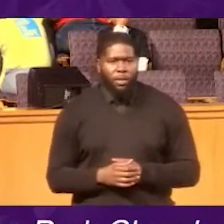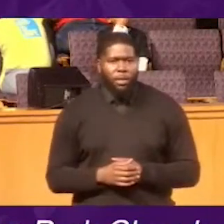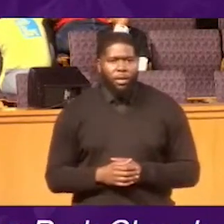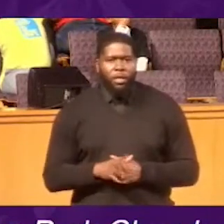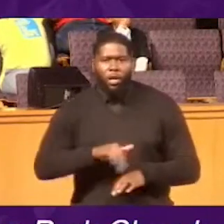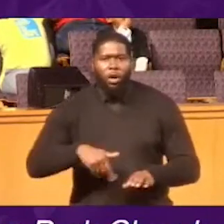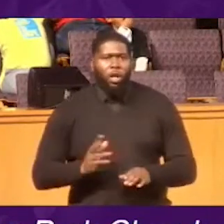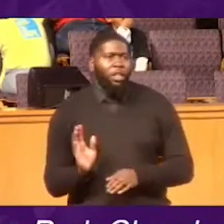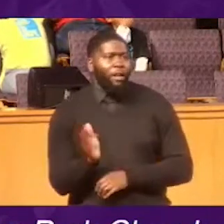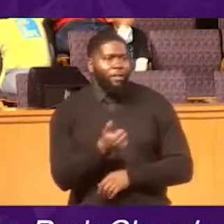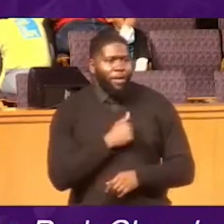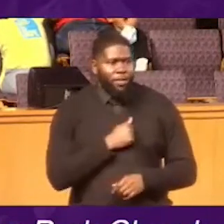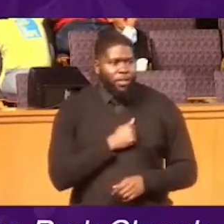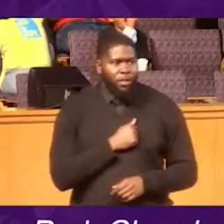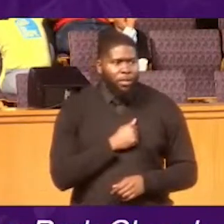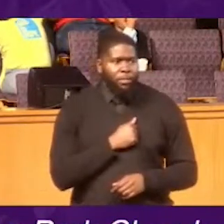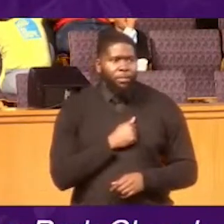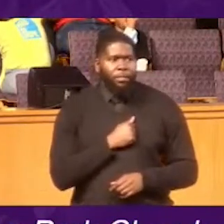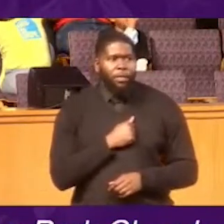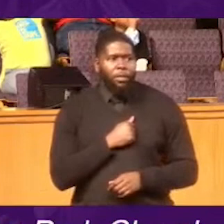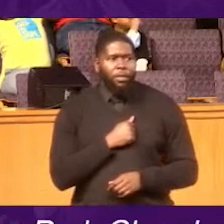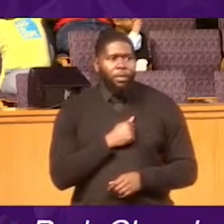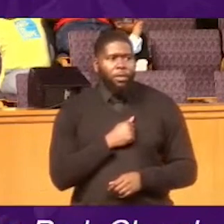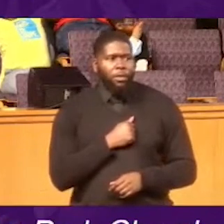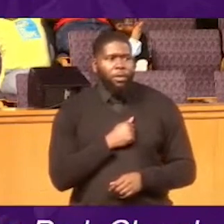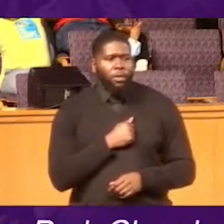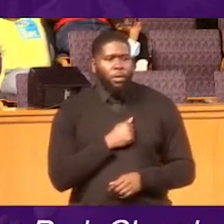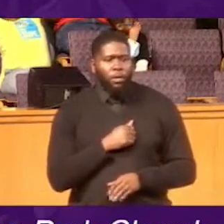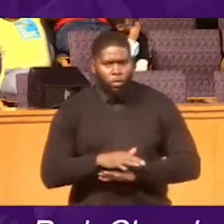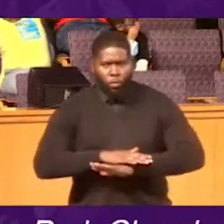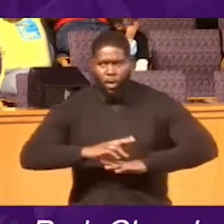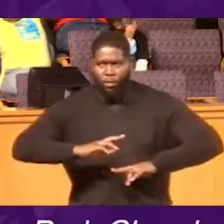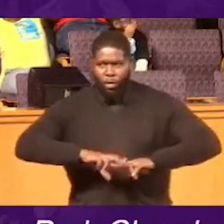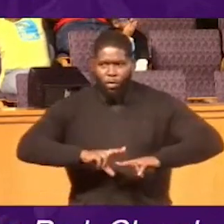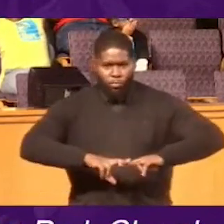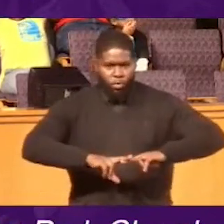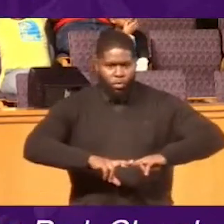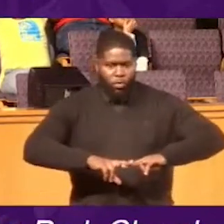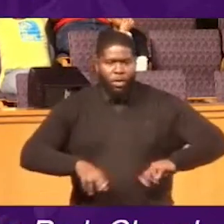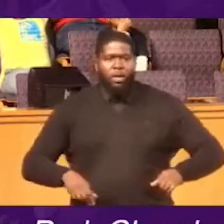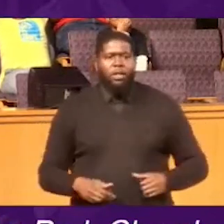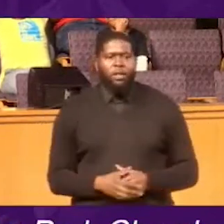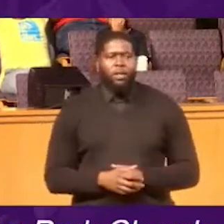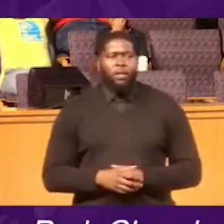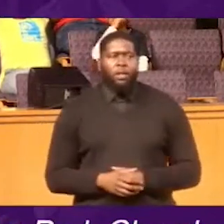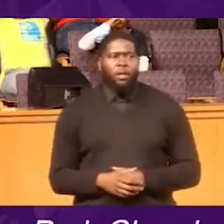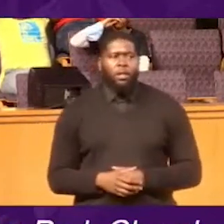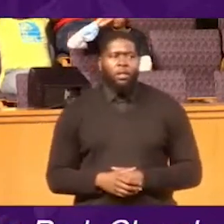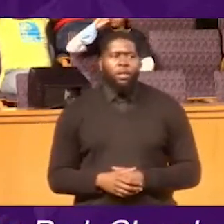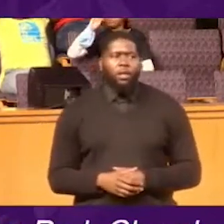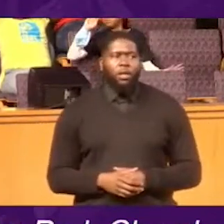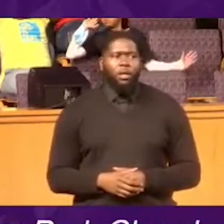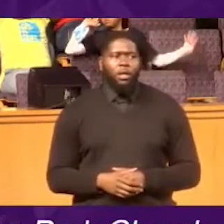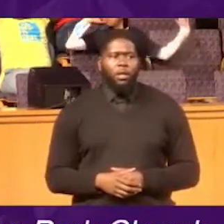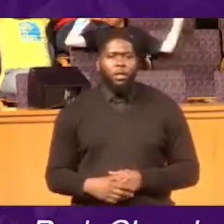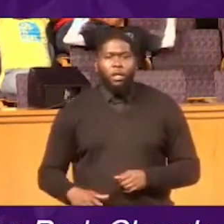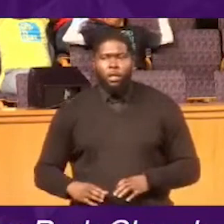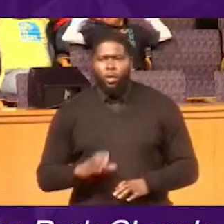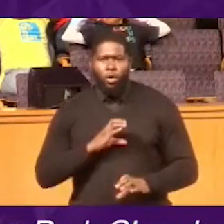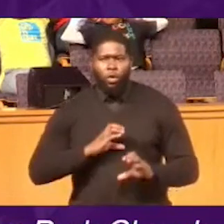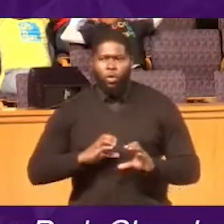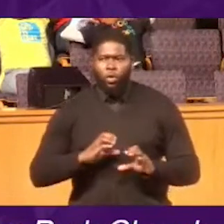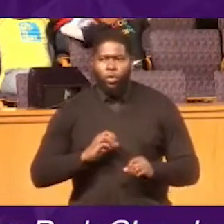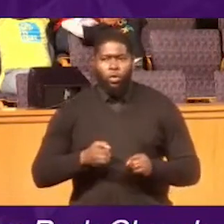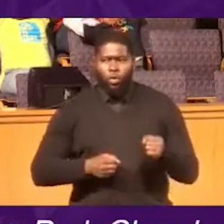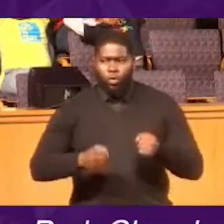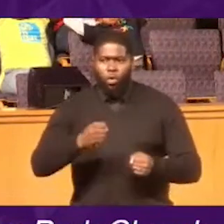all of us, we have our pew persona, we have our car on the way